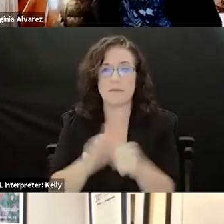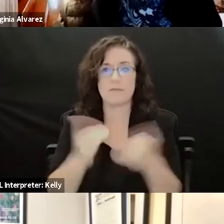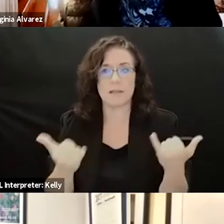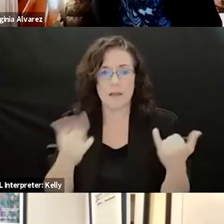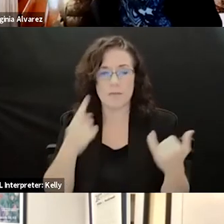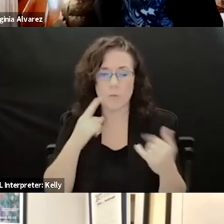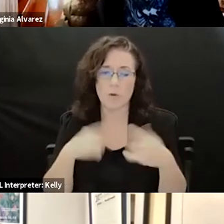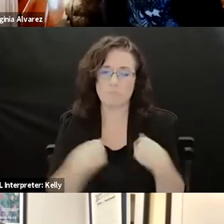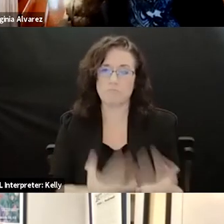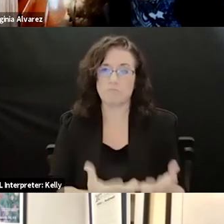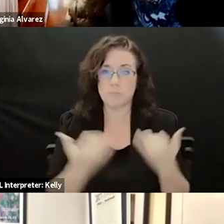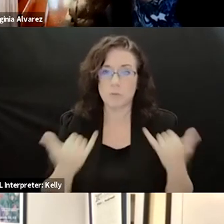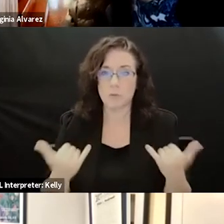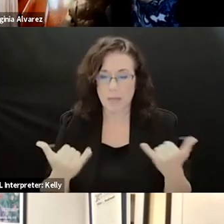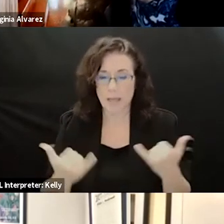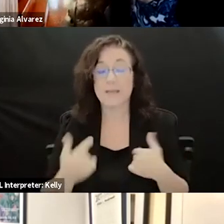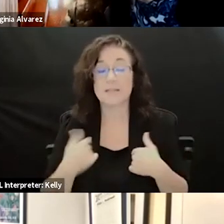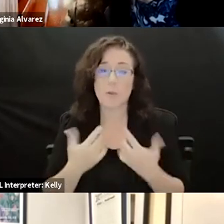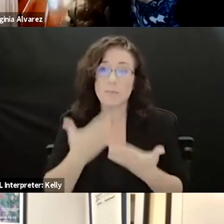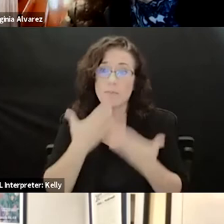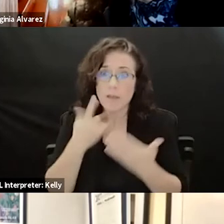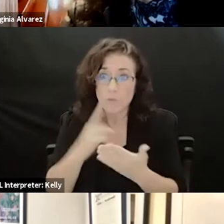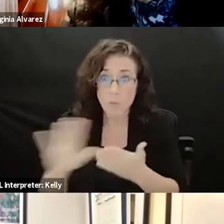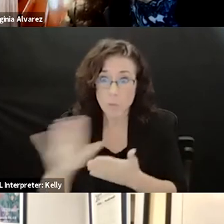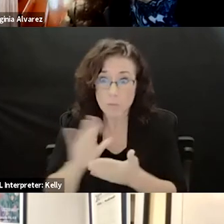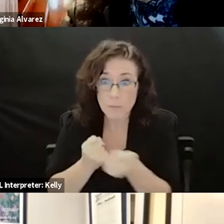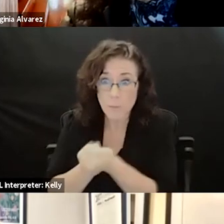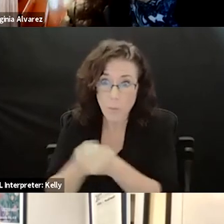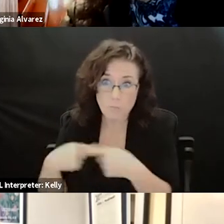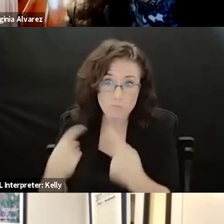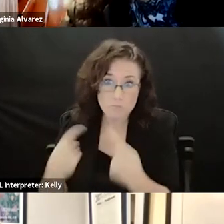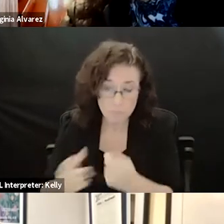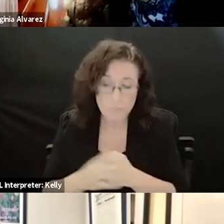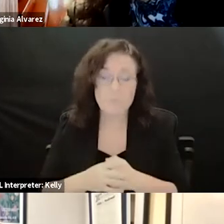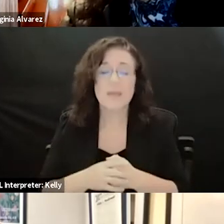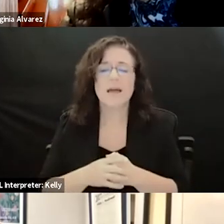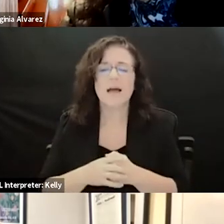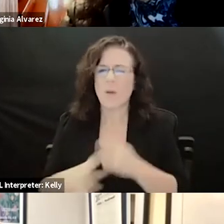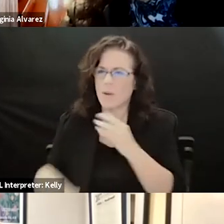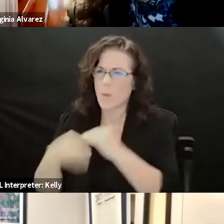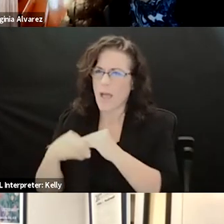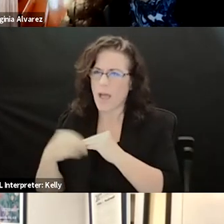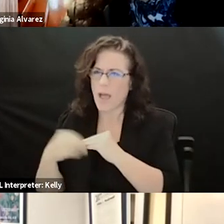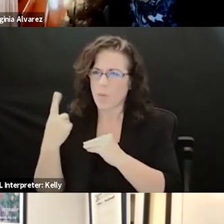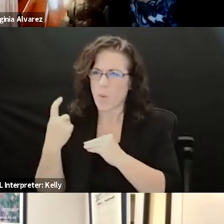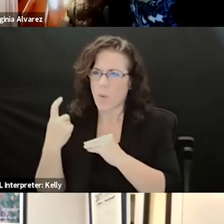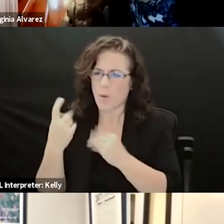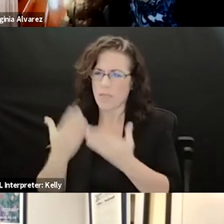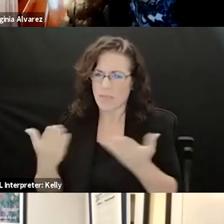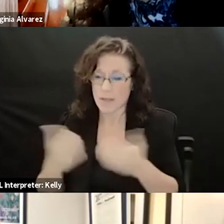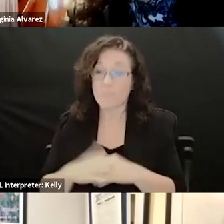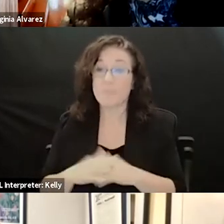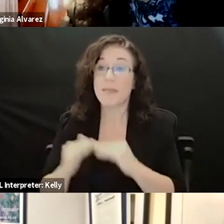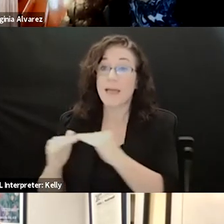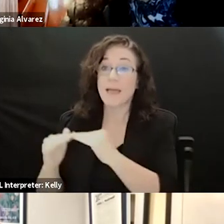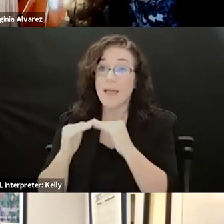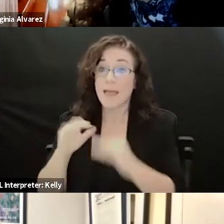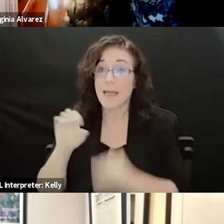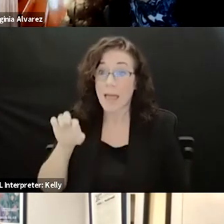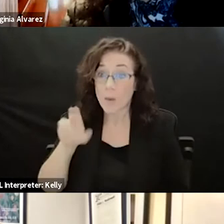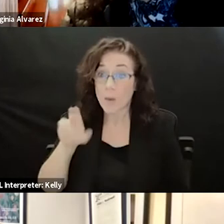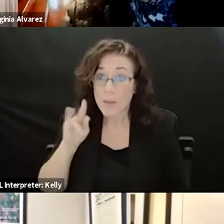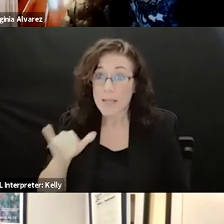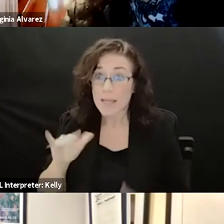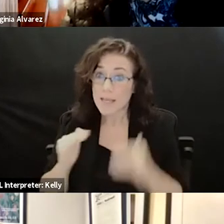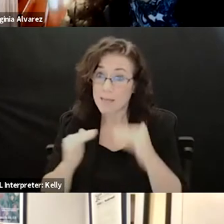members but i would just add on just one more thing in in the fact that equity is a fundamental principle that must be part of what we do